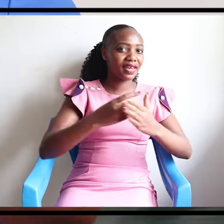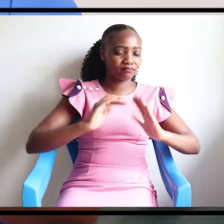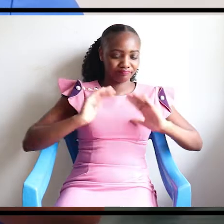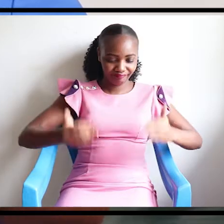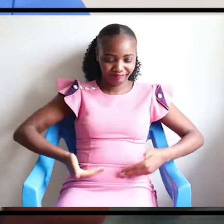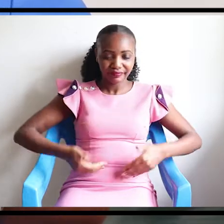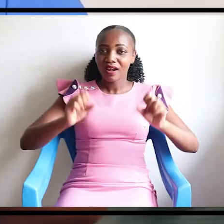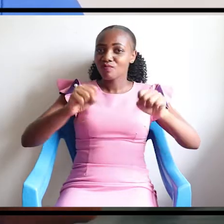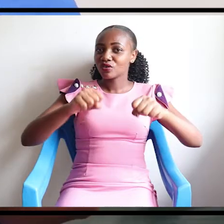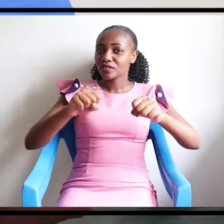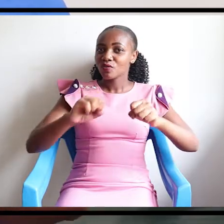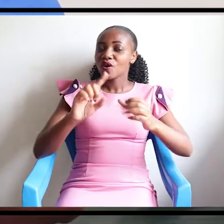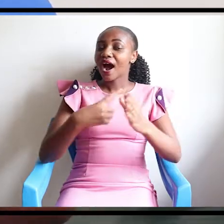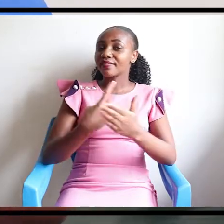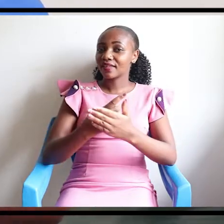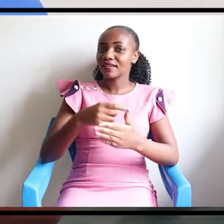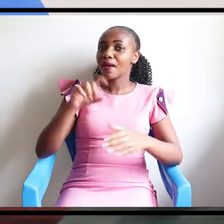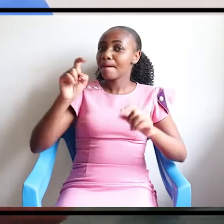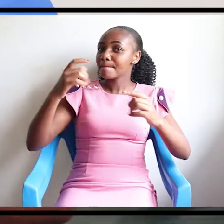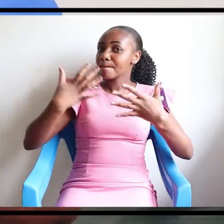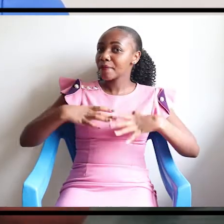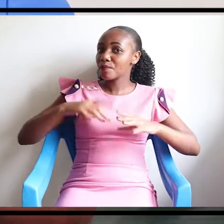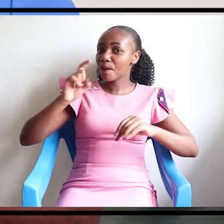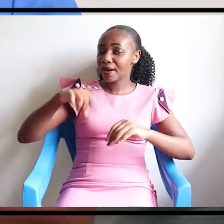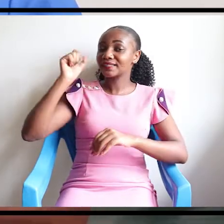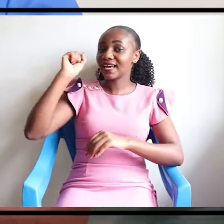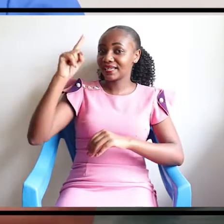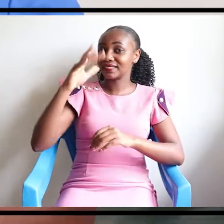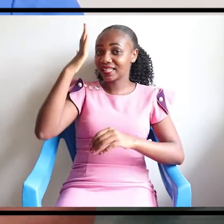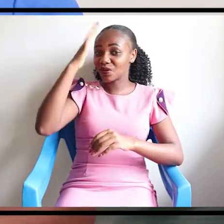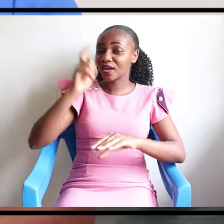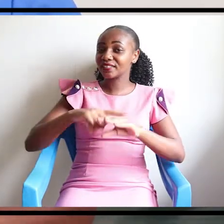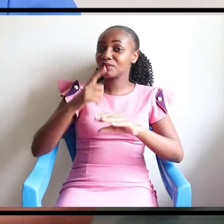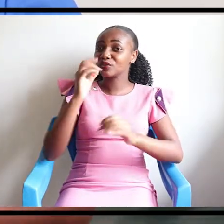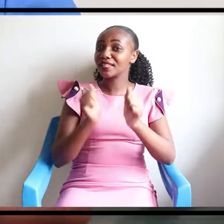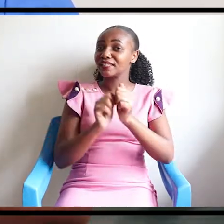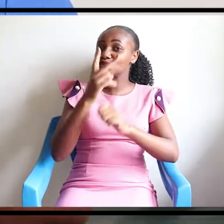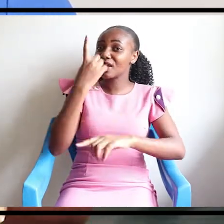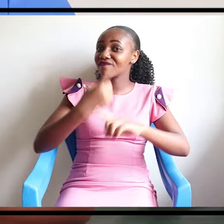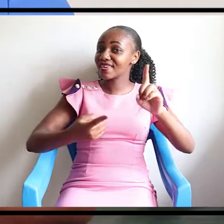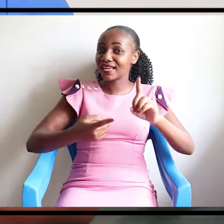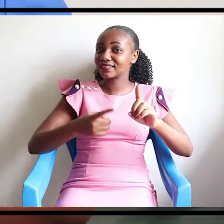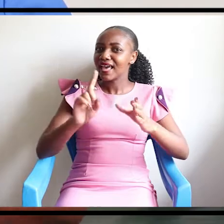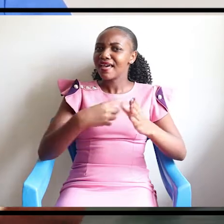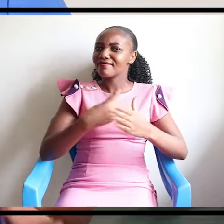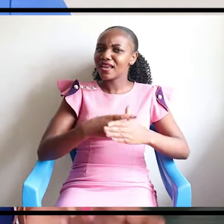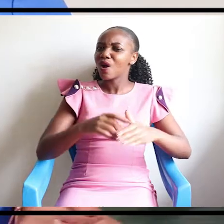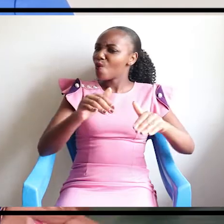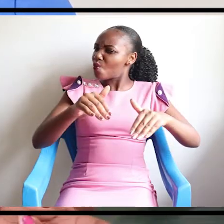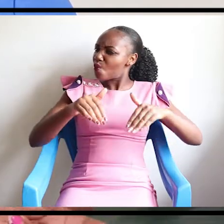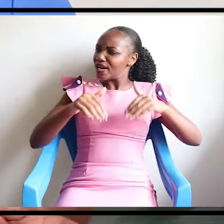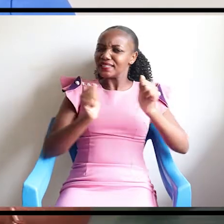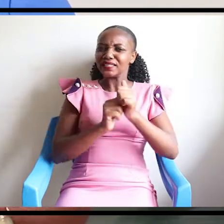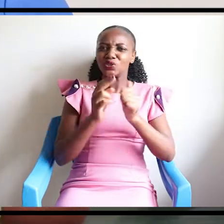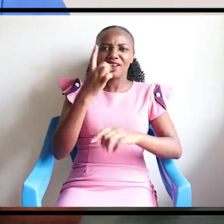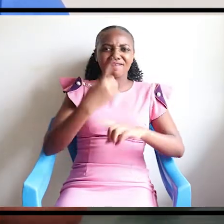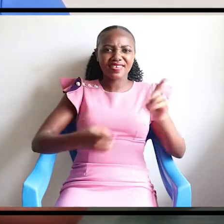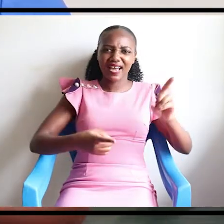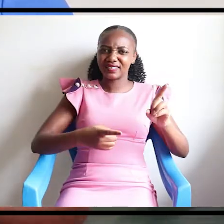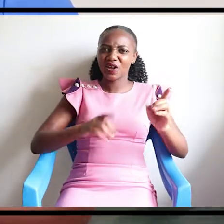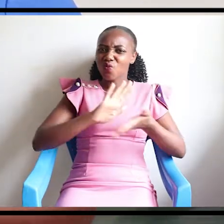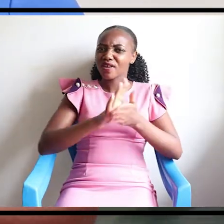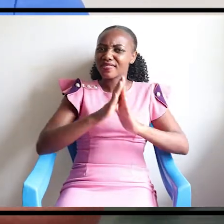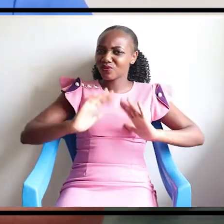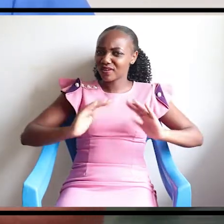So that is one of the facts that people should really understand, because when you say it's 12 years, it doesn't mean you have to walk the whole of 12 years